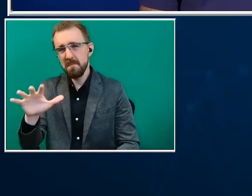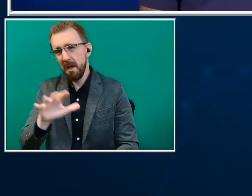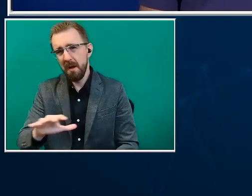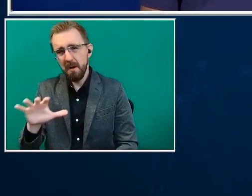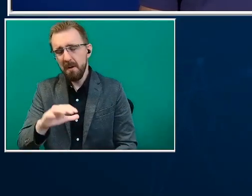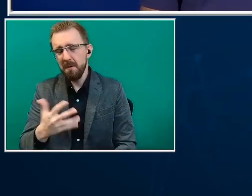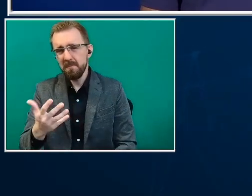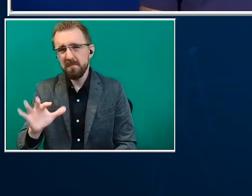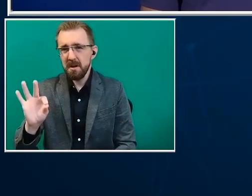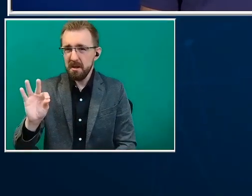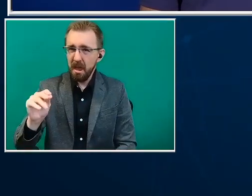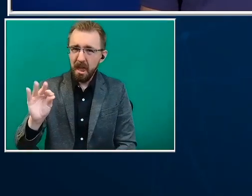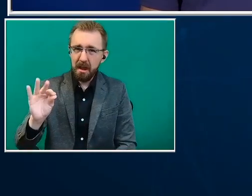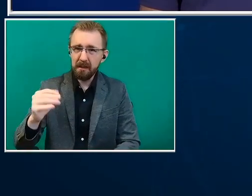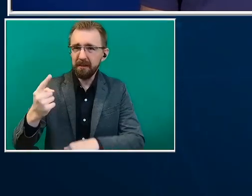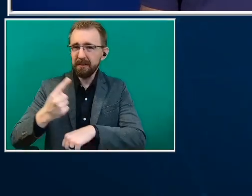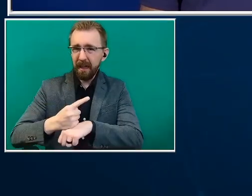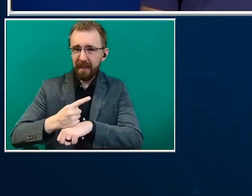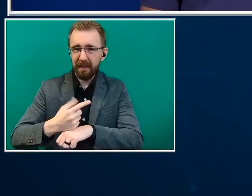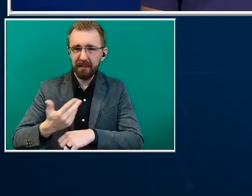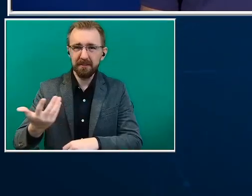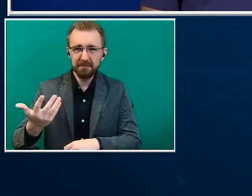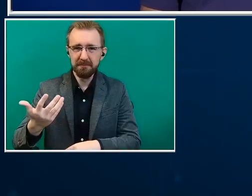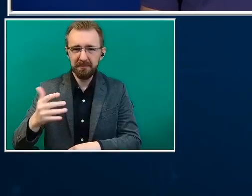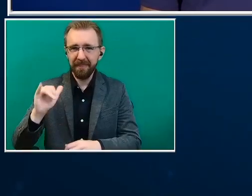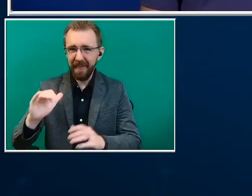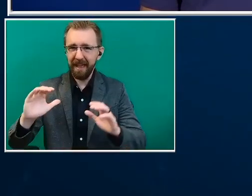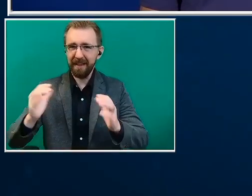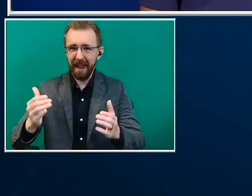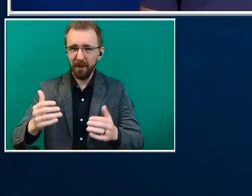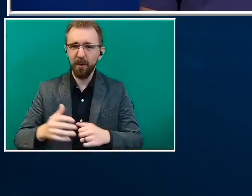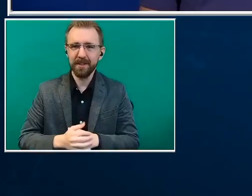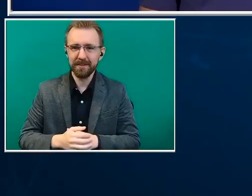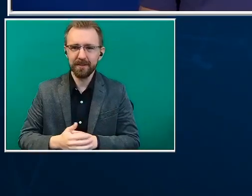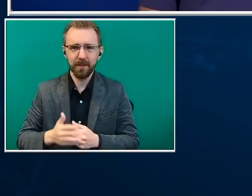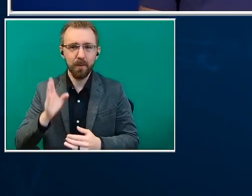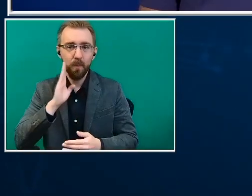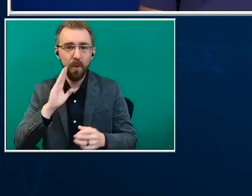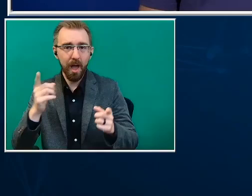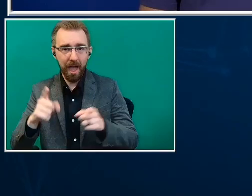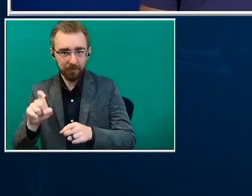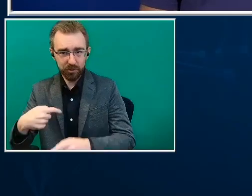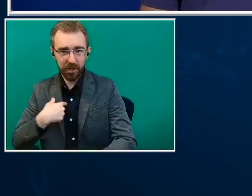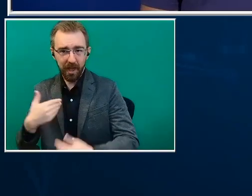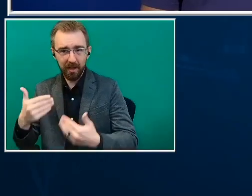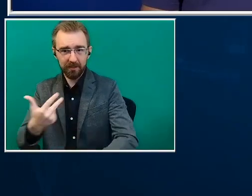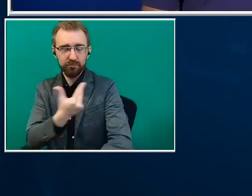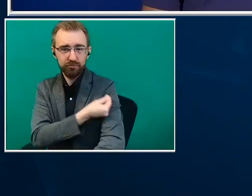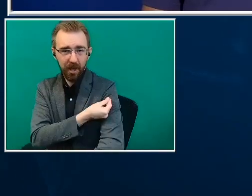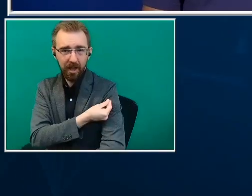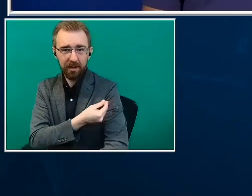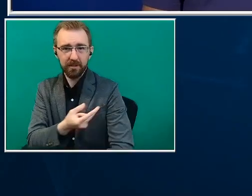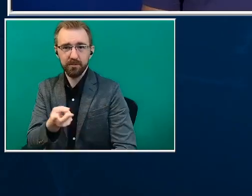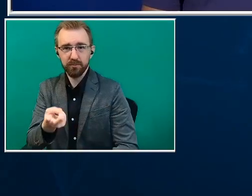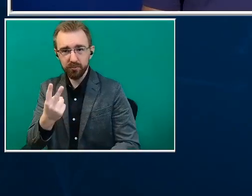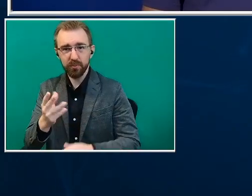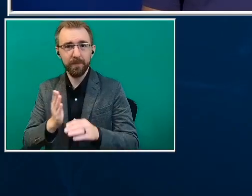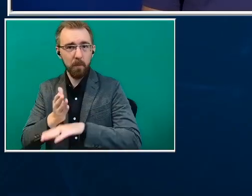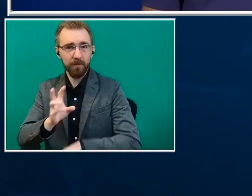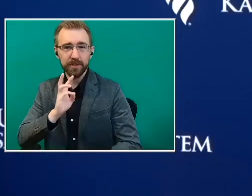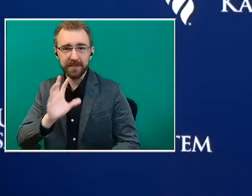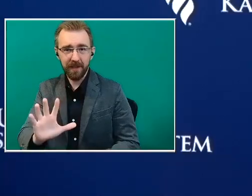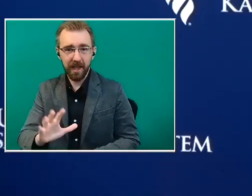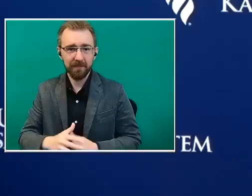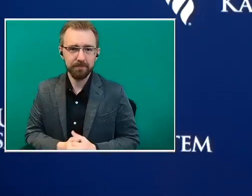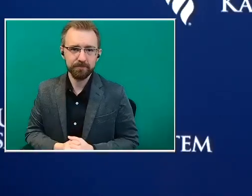days of being in that category. What's going to happen then? Should I get a shot 2 shots a year if I'm over 65? I would